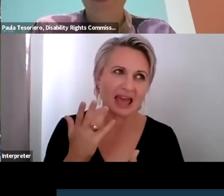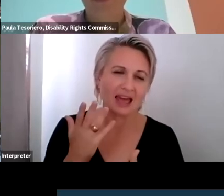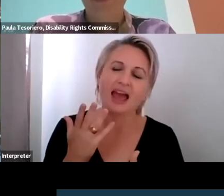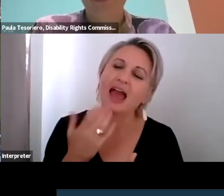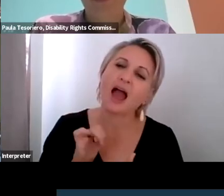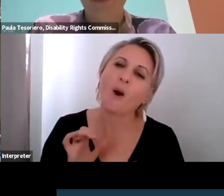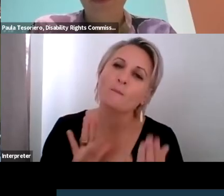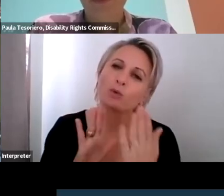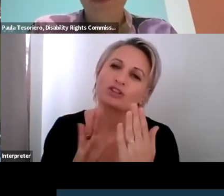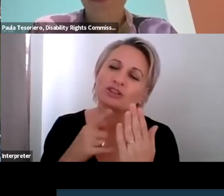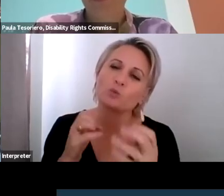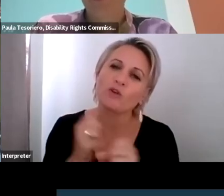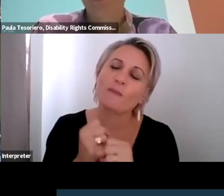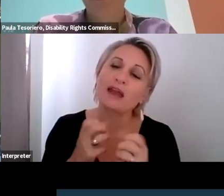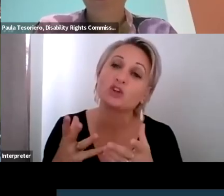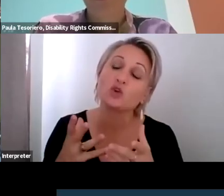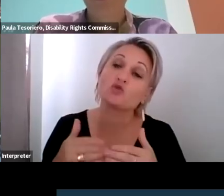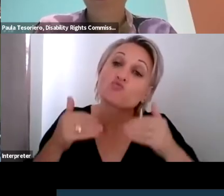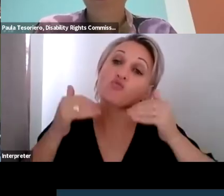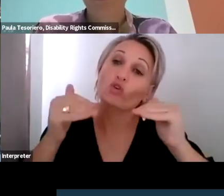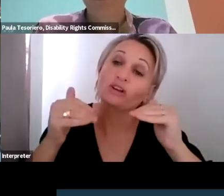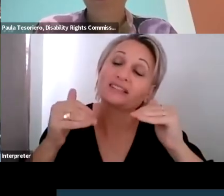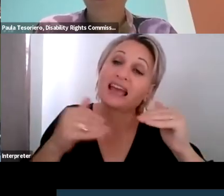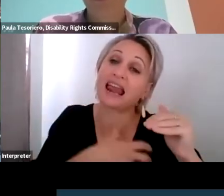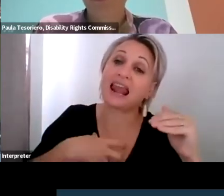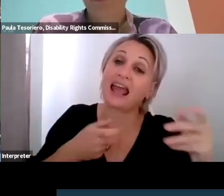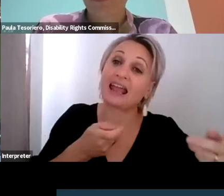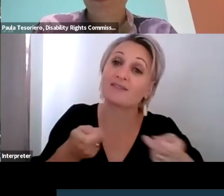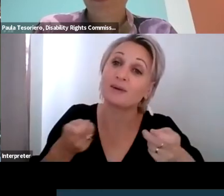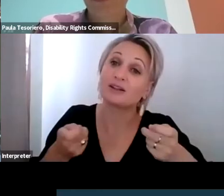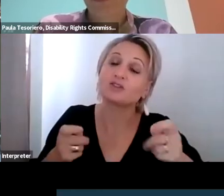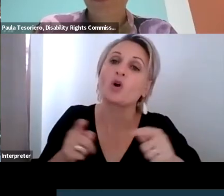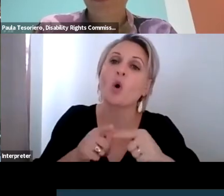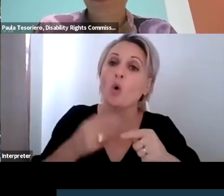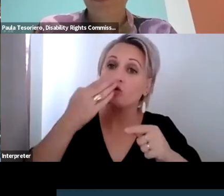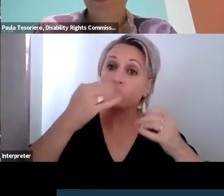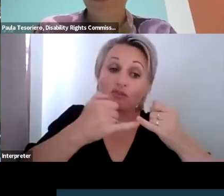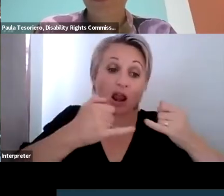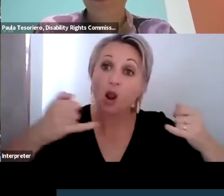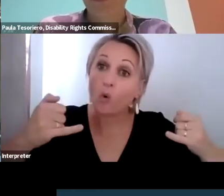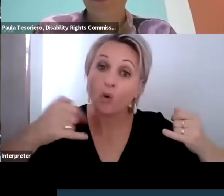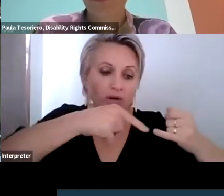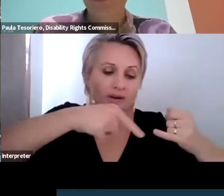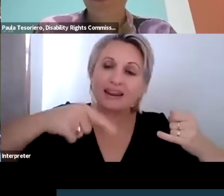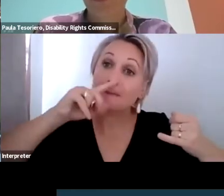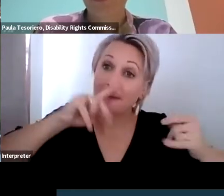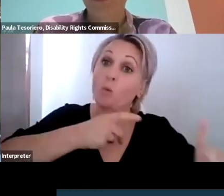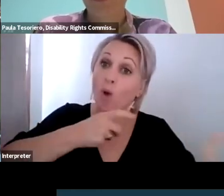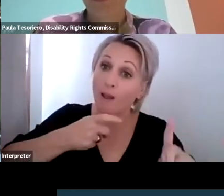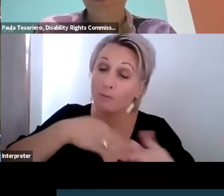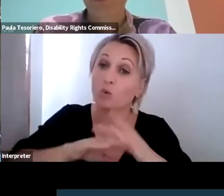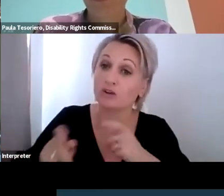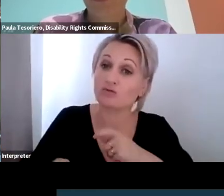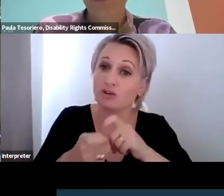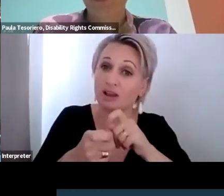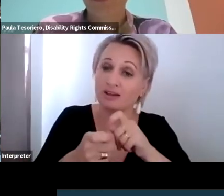made huge progress in governance. We've made huge progress on the front line, those employed within cricket. What